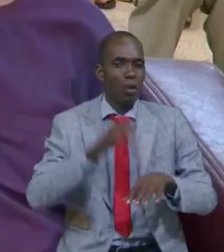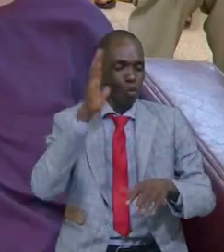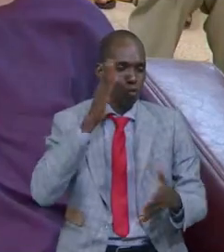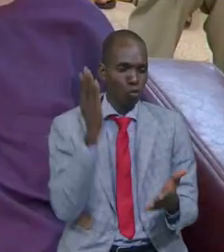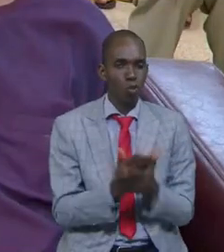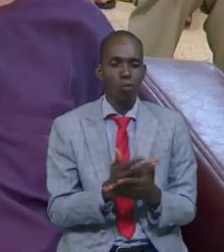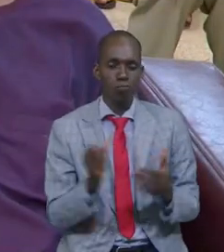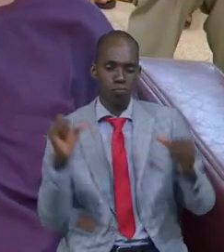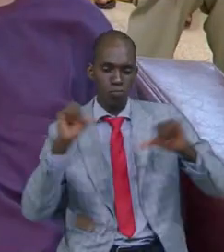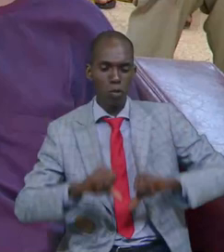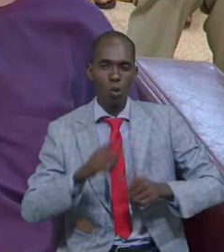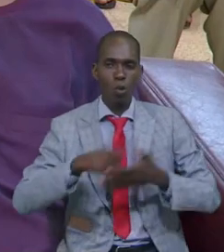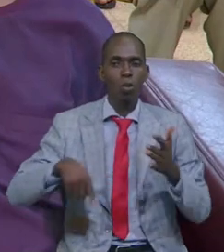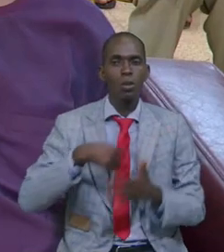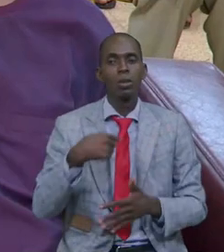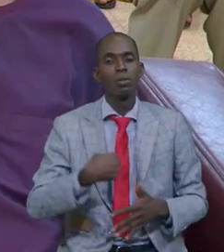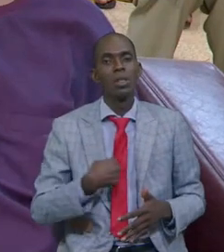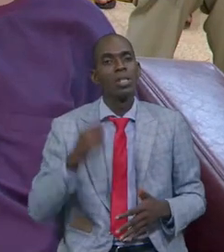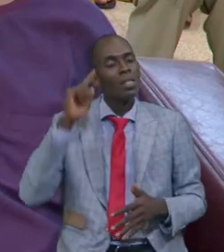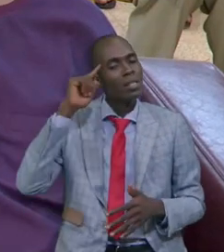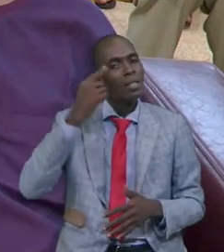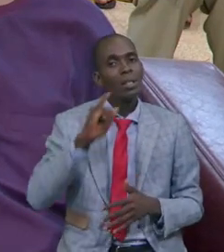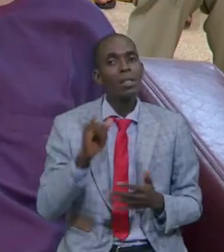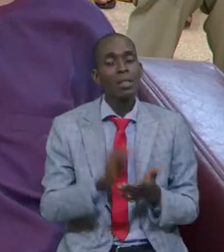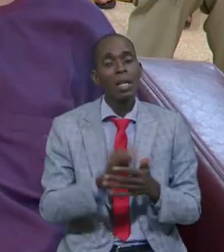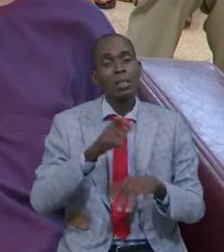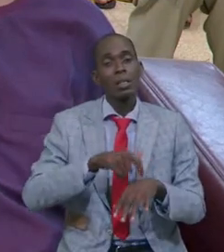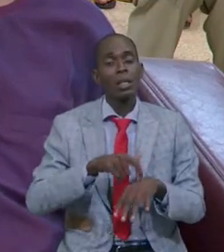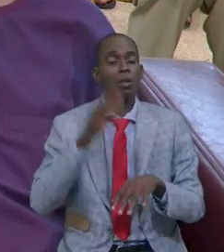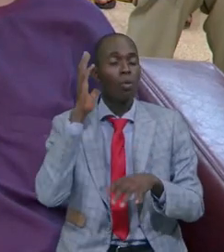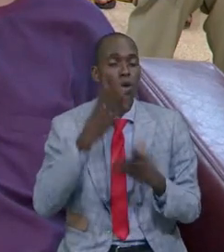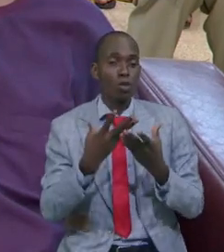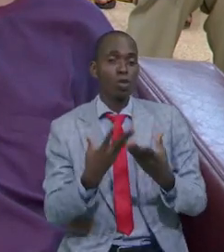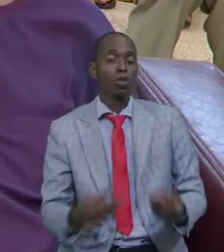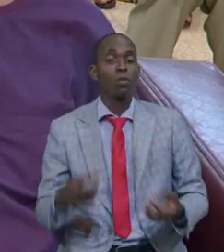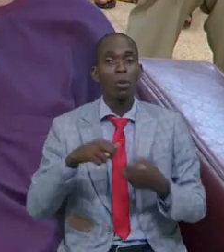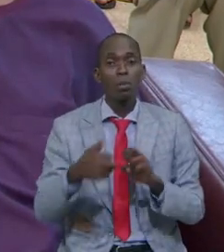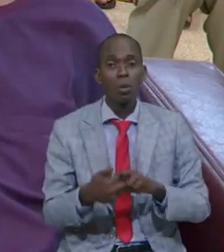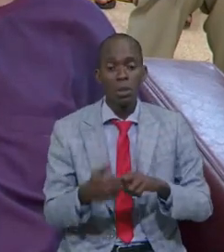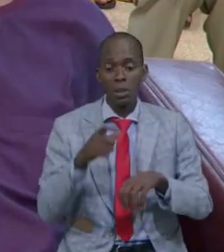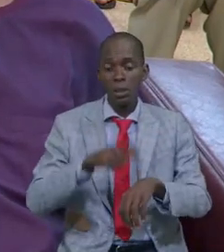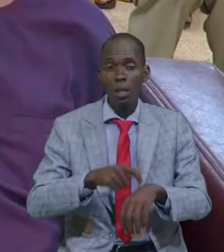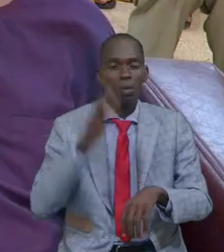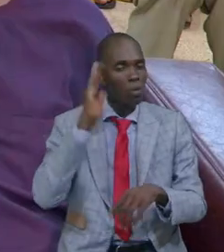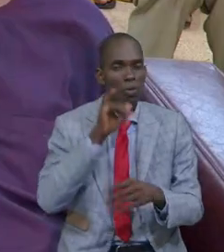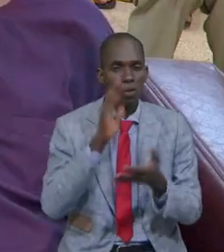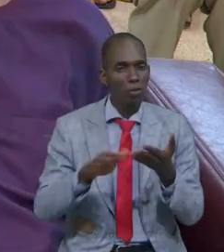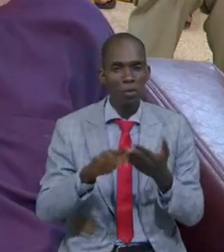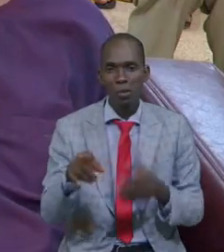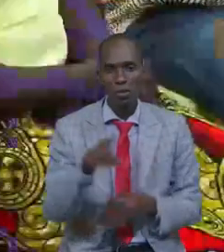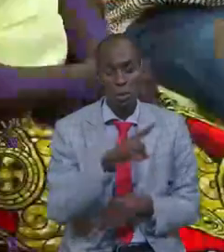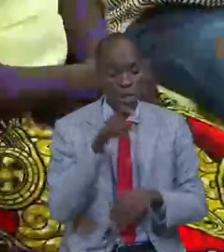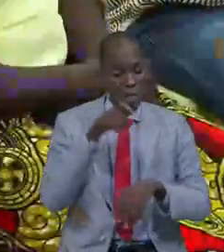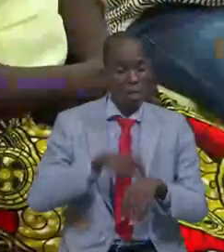because they think that time will solve the problem. Time will not forgive you.